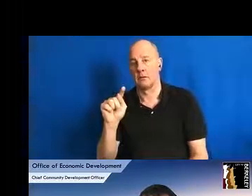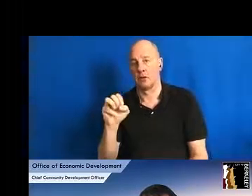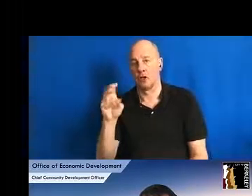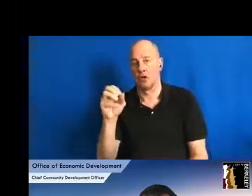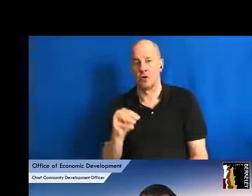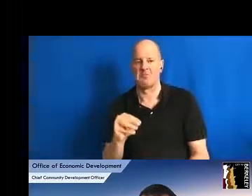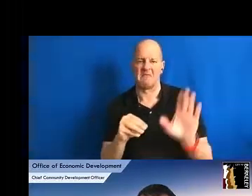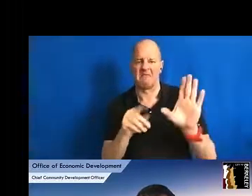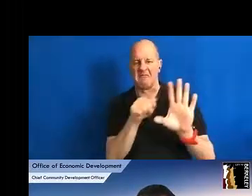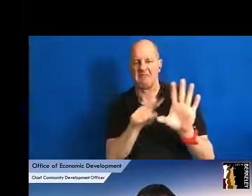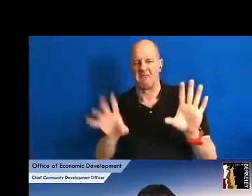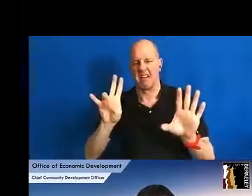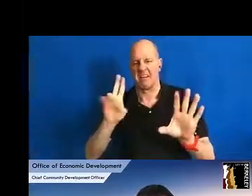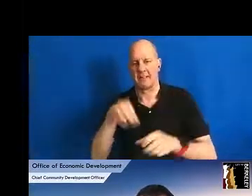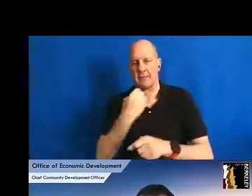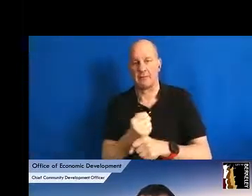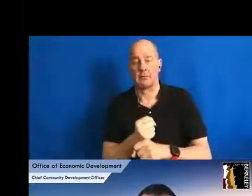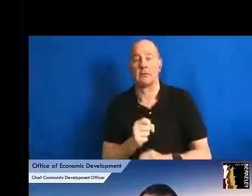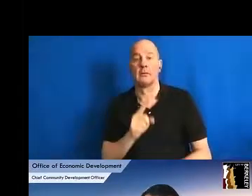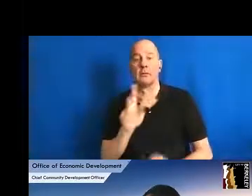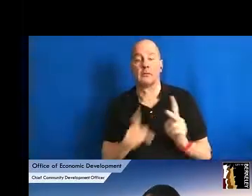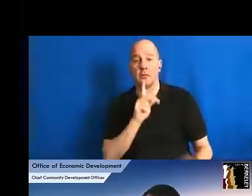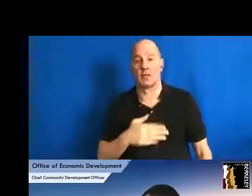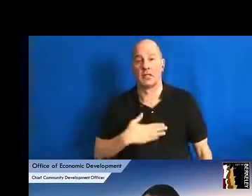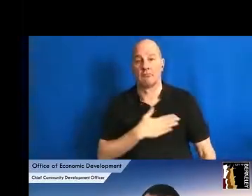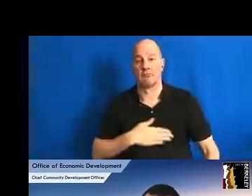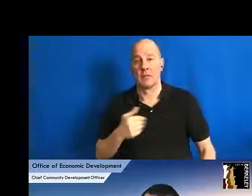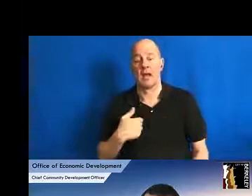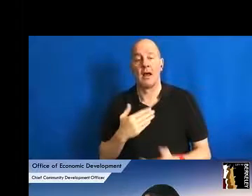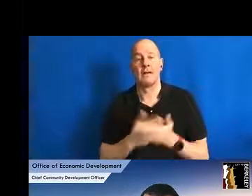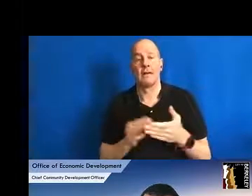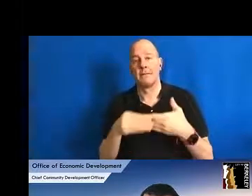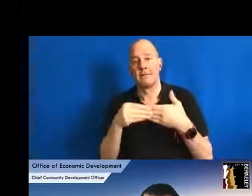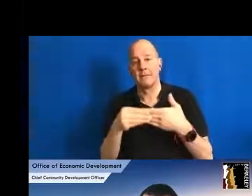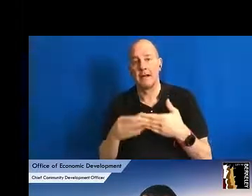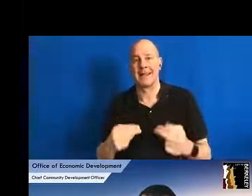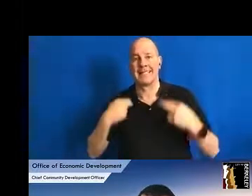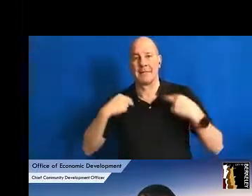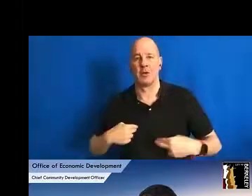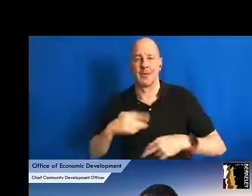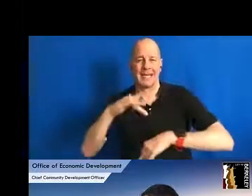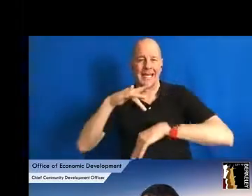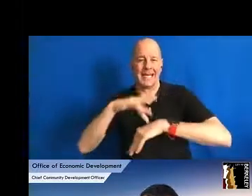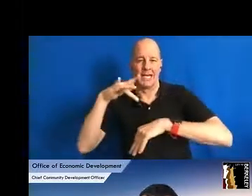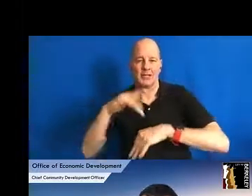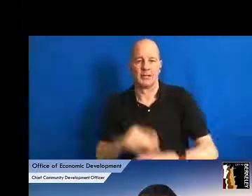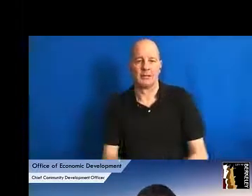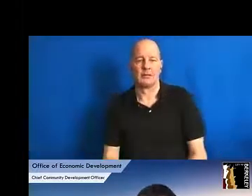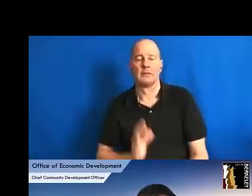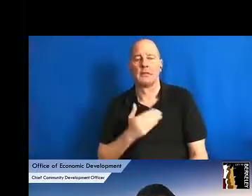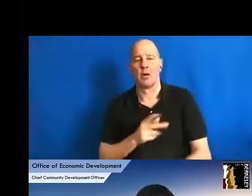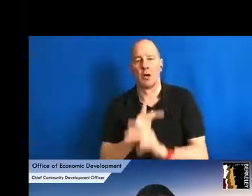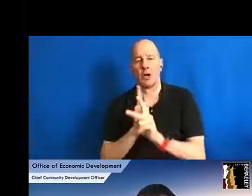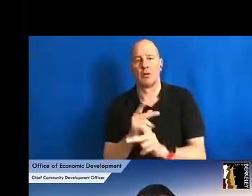And the real reason people really enjoy it is because there's some flexibility and there's some human touch to it. So our loan administration board is